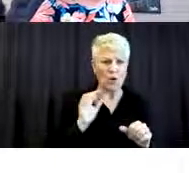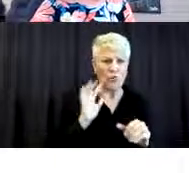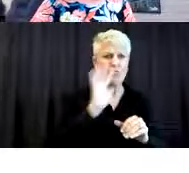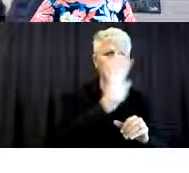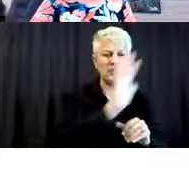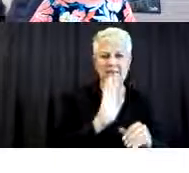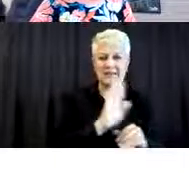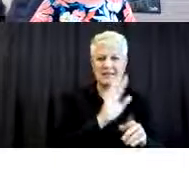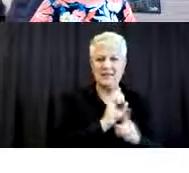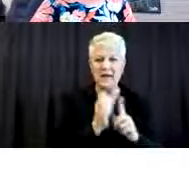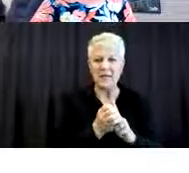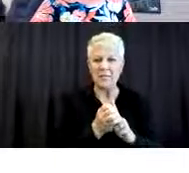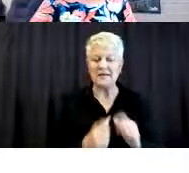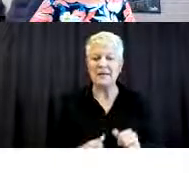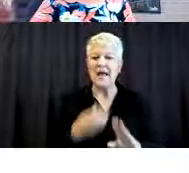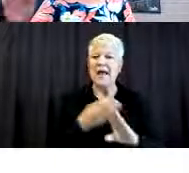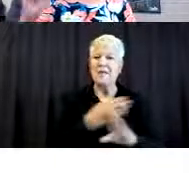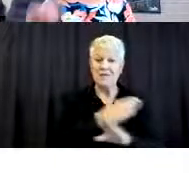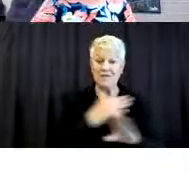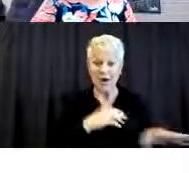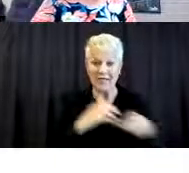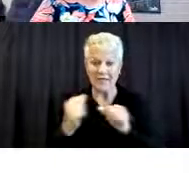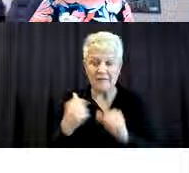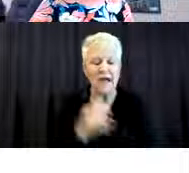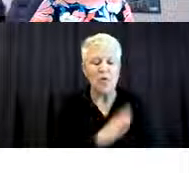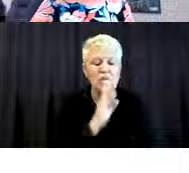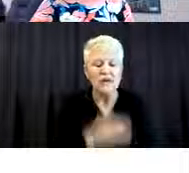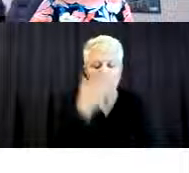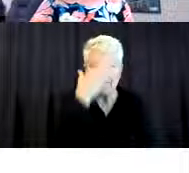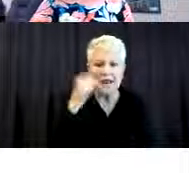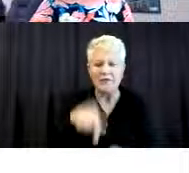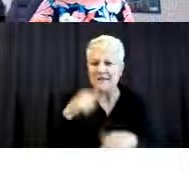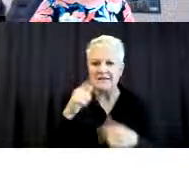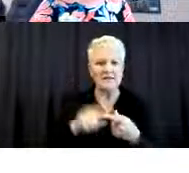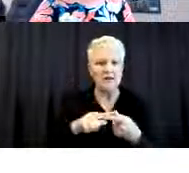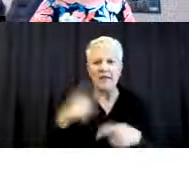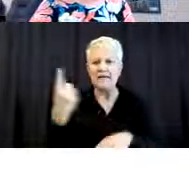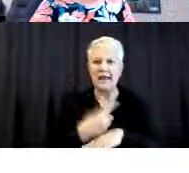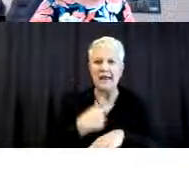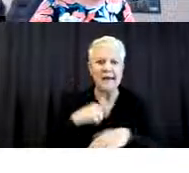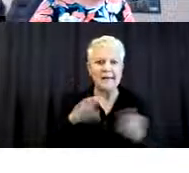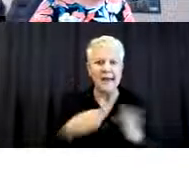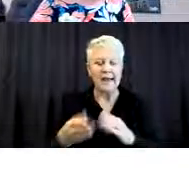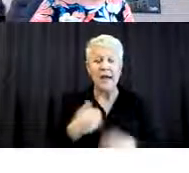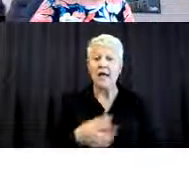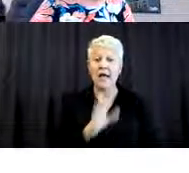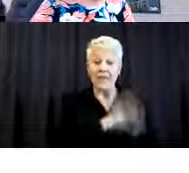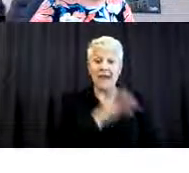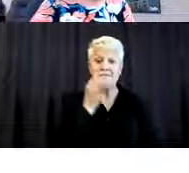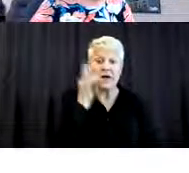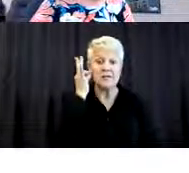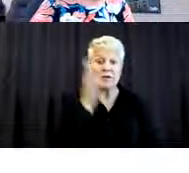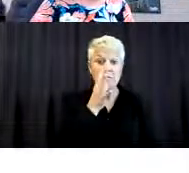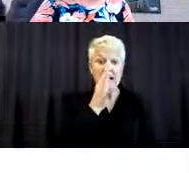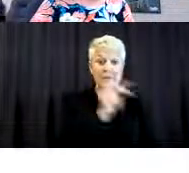environment. And before I left, and I will never forget this till the day I die, mom, foster mom, turned to